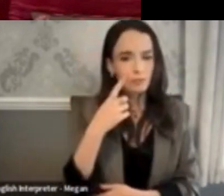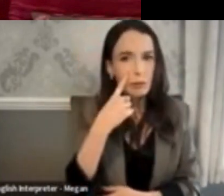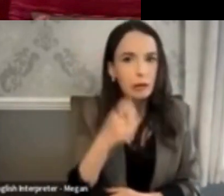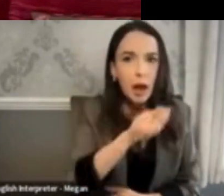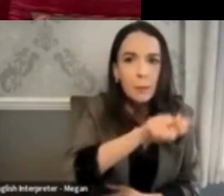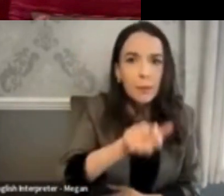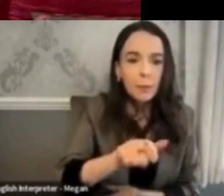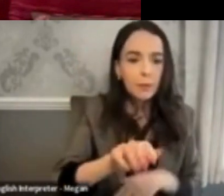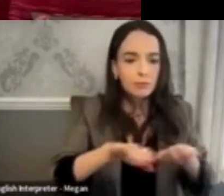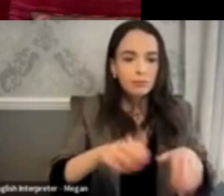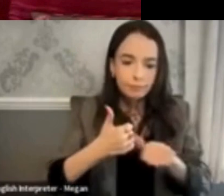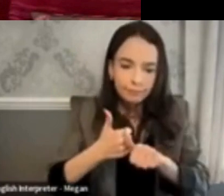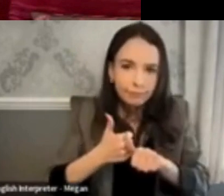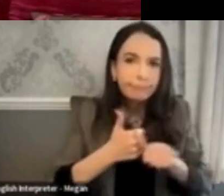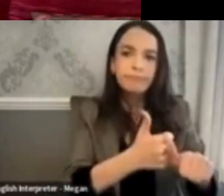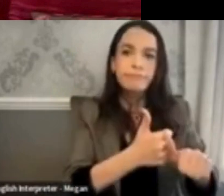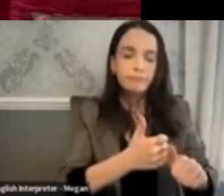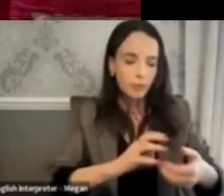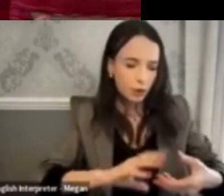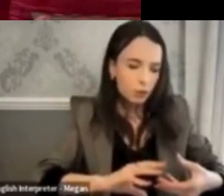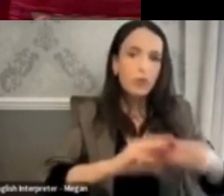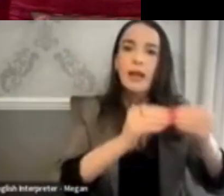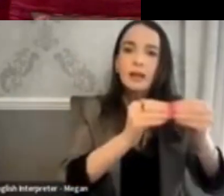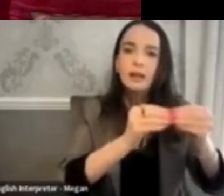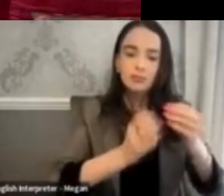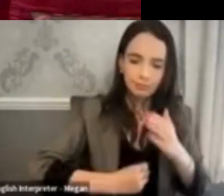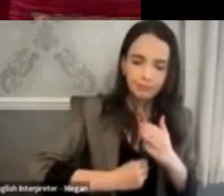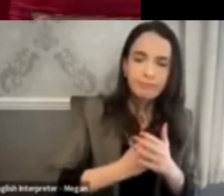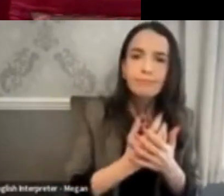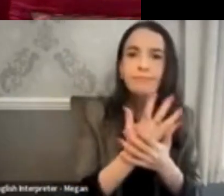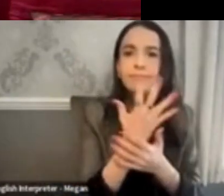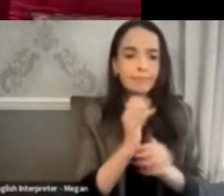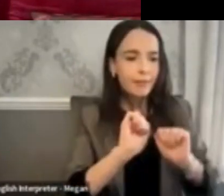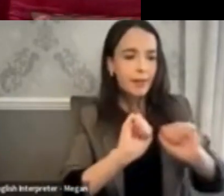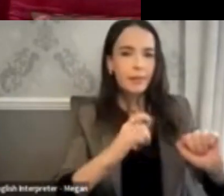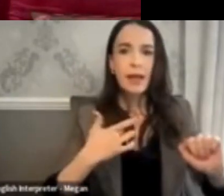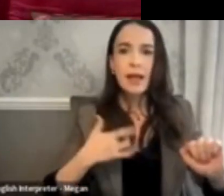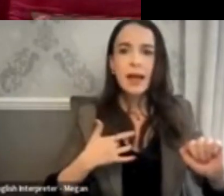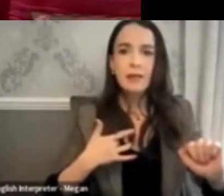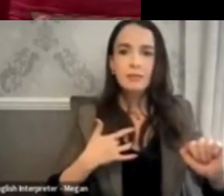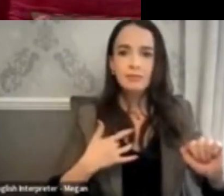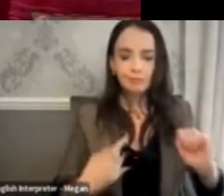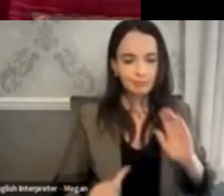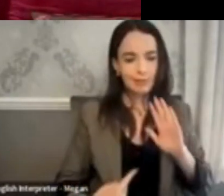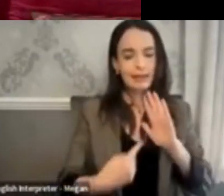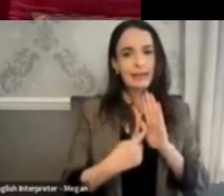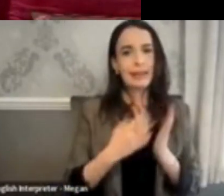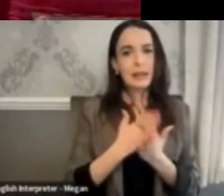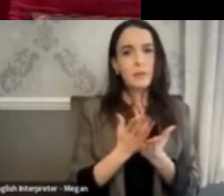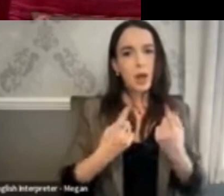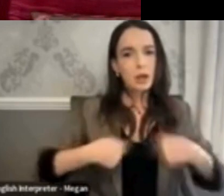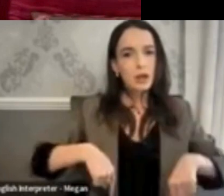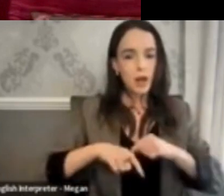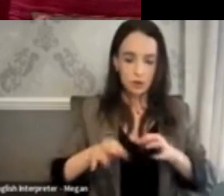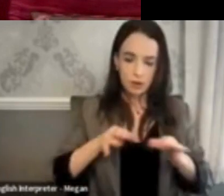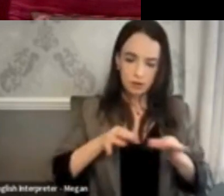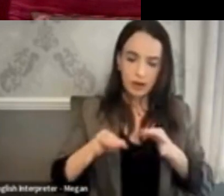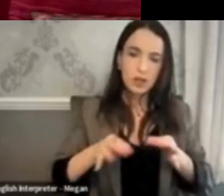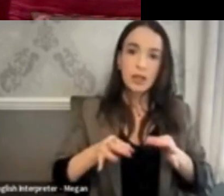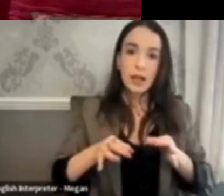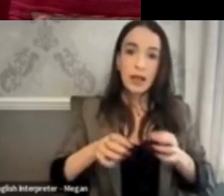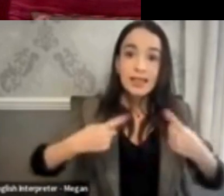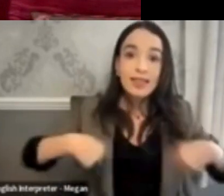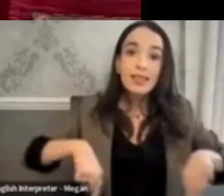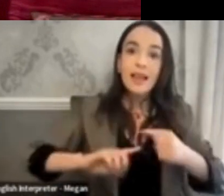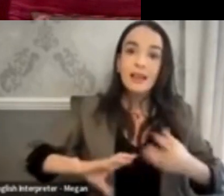to participate and progress in their creative lives is a key part of our strategy, Let's Create, and hubs make an